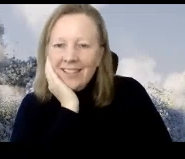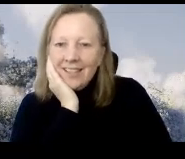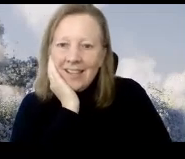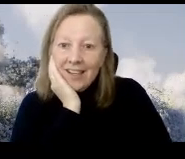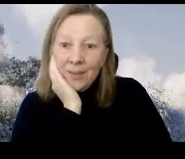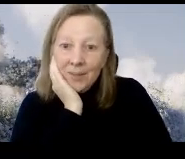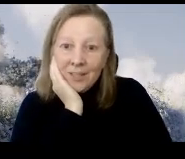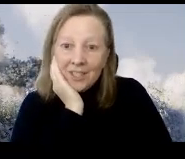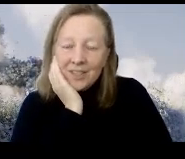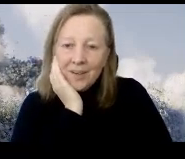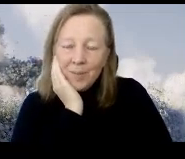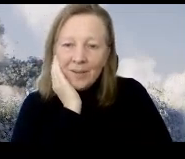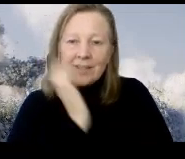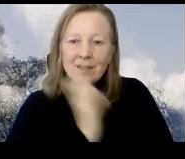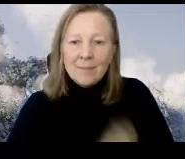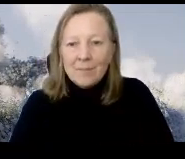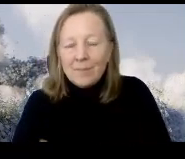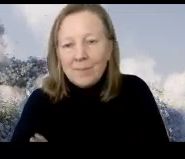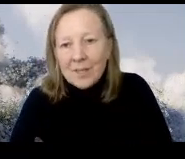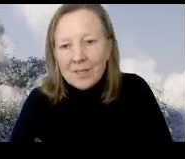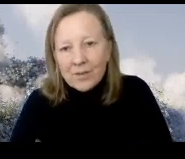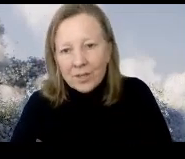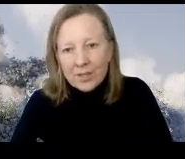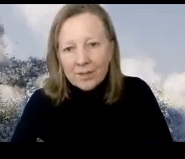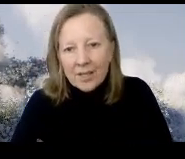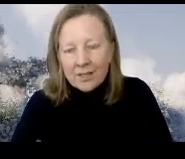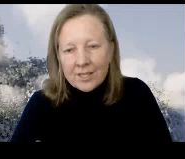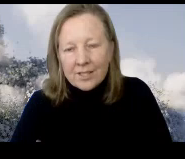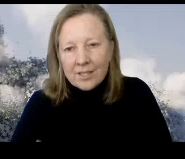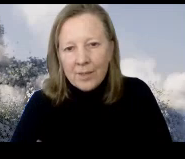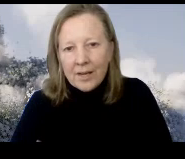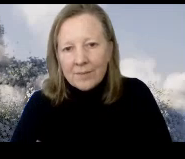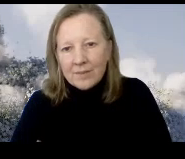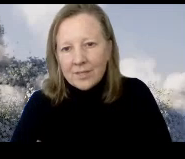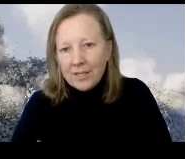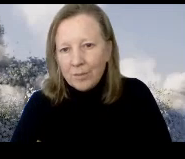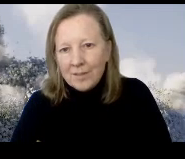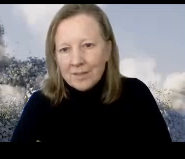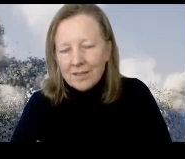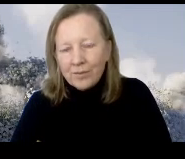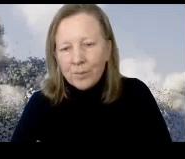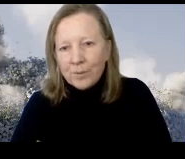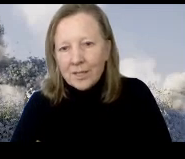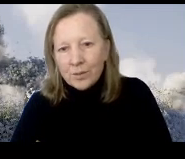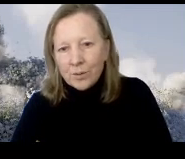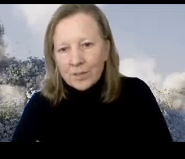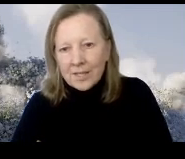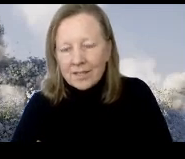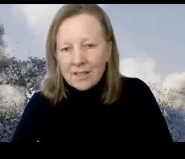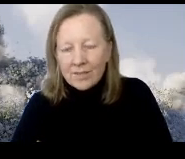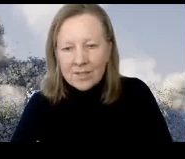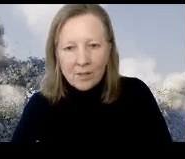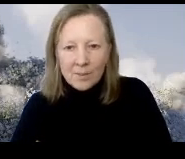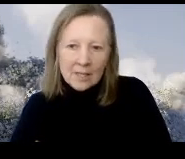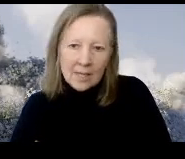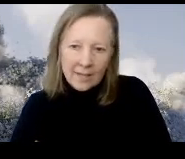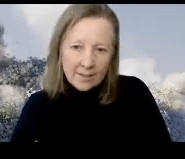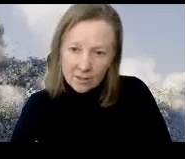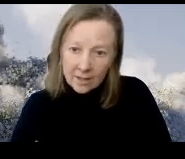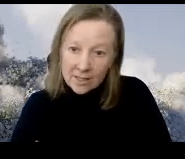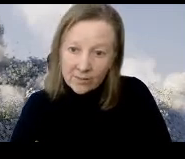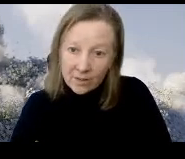Yeah, I wish, but because of our funder, IRCC, we have to have CLBs. Everyone who takes the courses has to have a